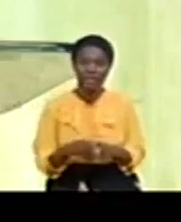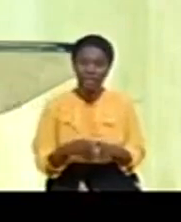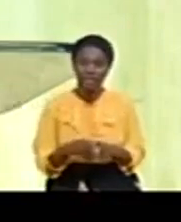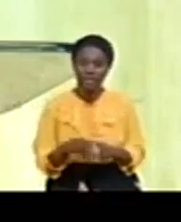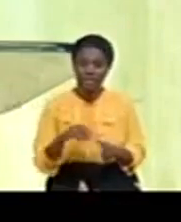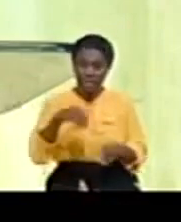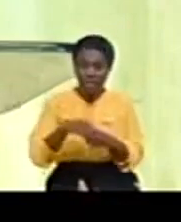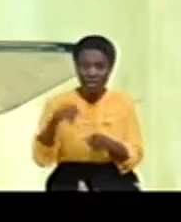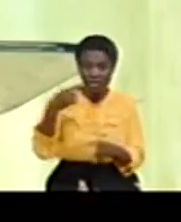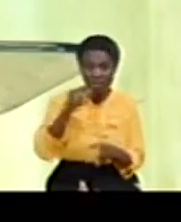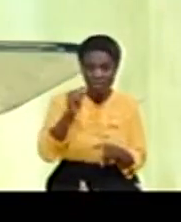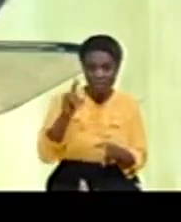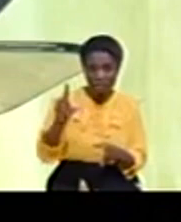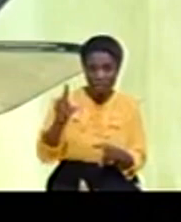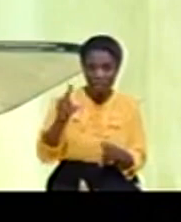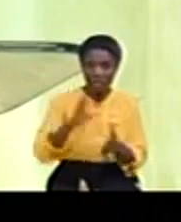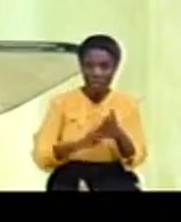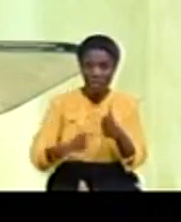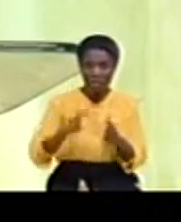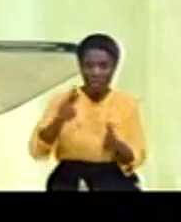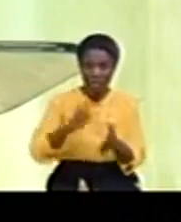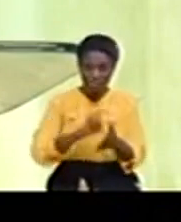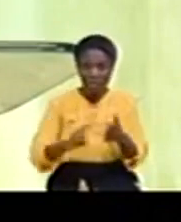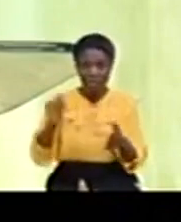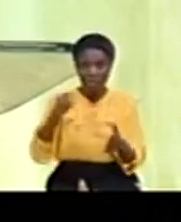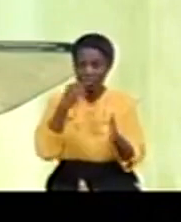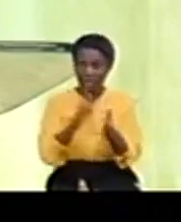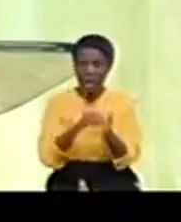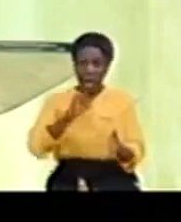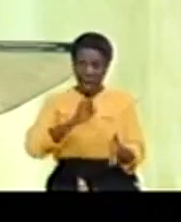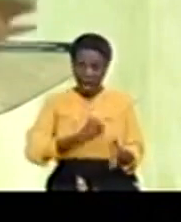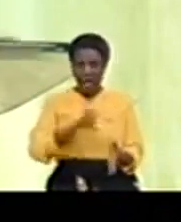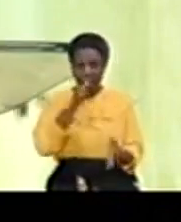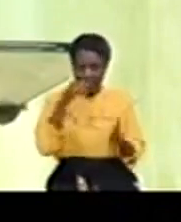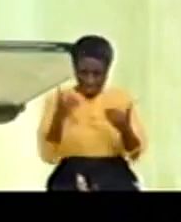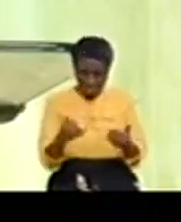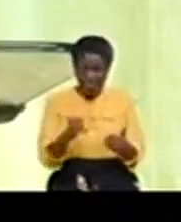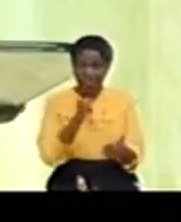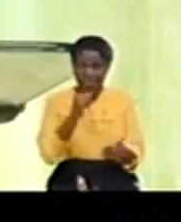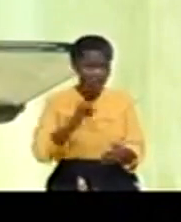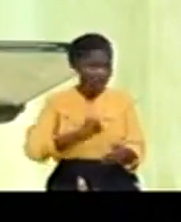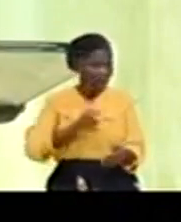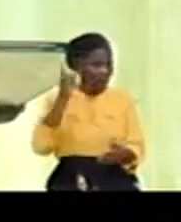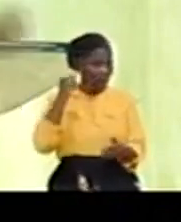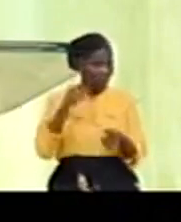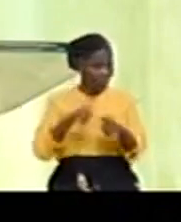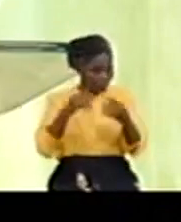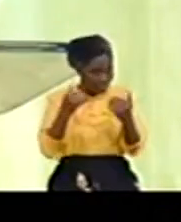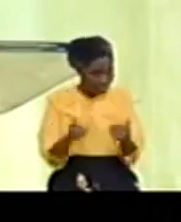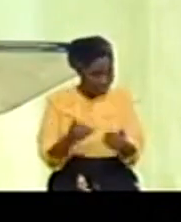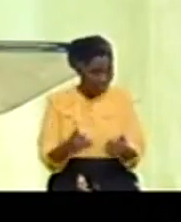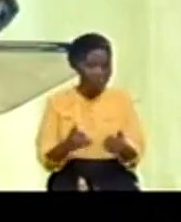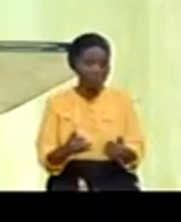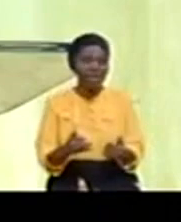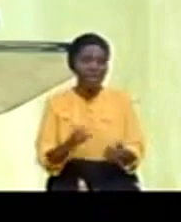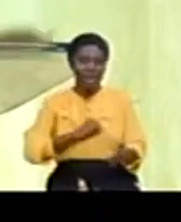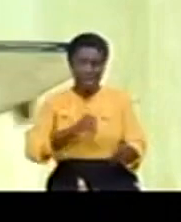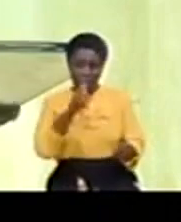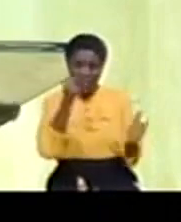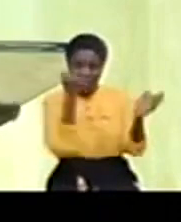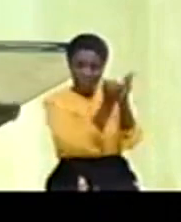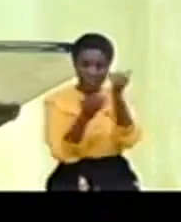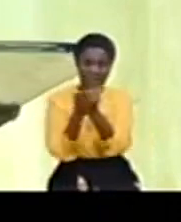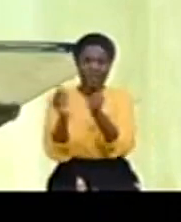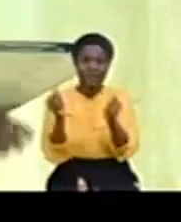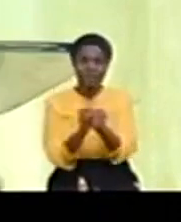and in verse 20, say, I am, not I was, I am presently crucified with Christ. Nevertheless, I live, yet not I, but Christ liveth